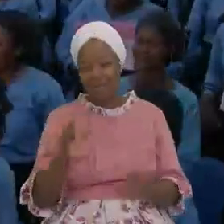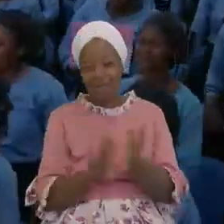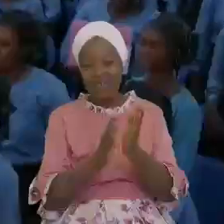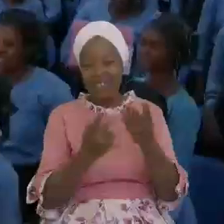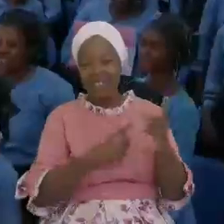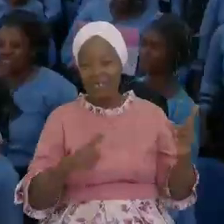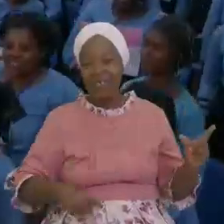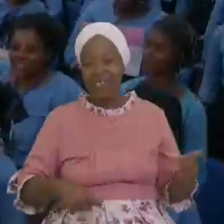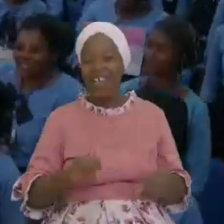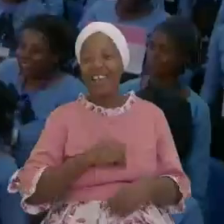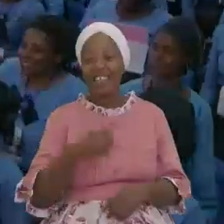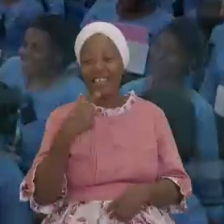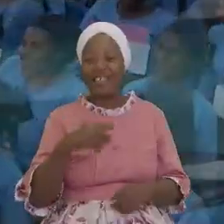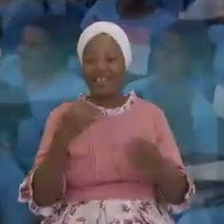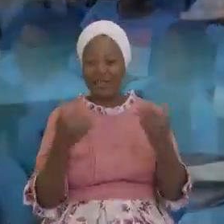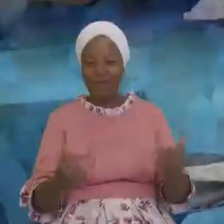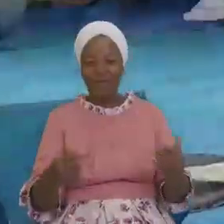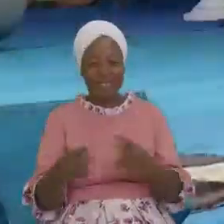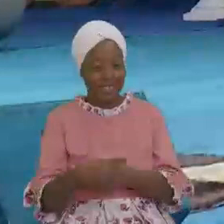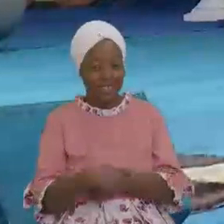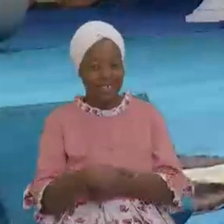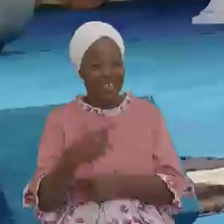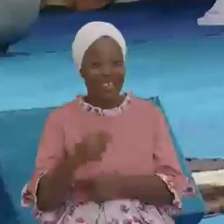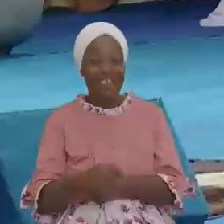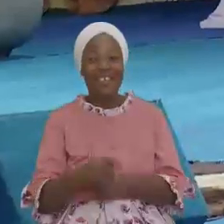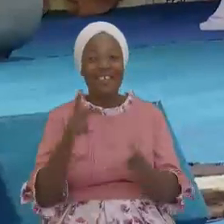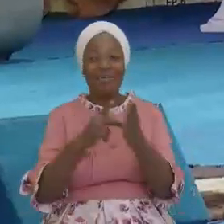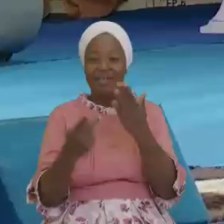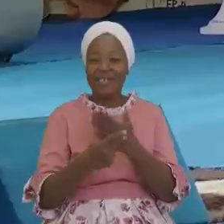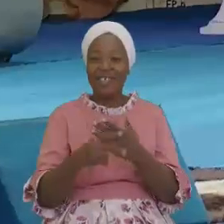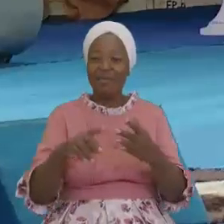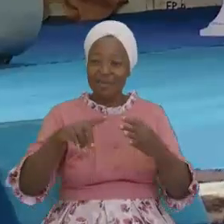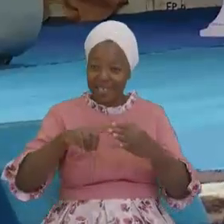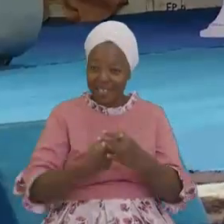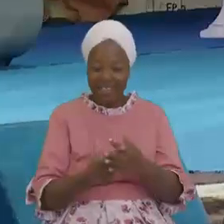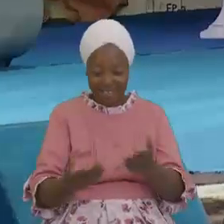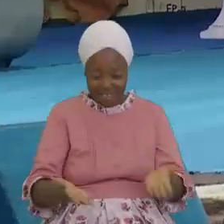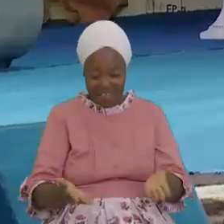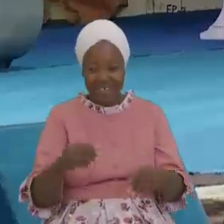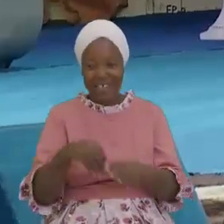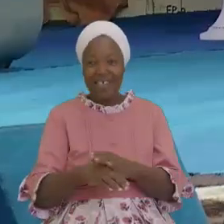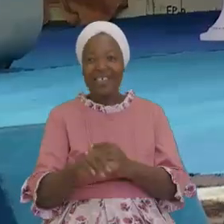Today, the crusade begins in Lome, Togo,